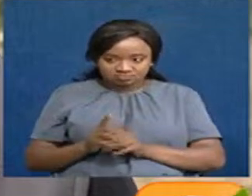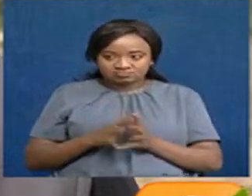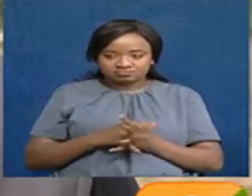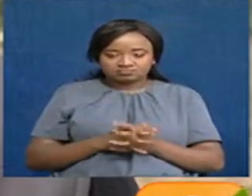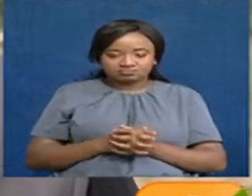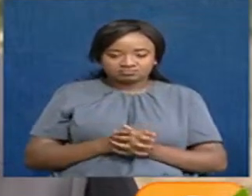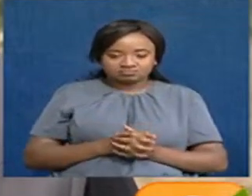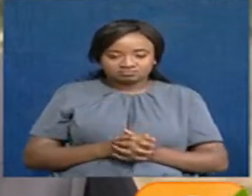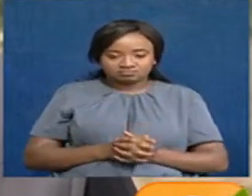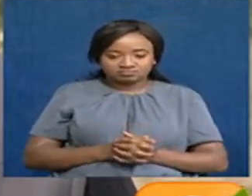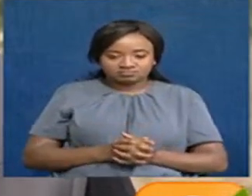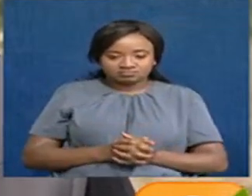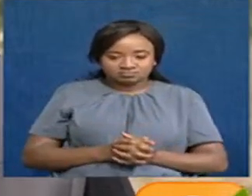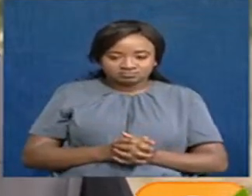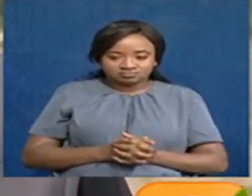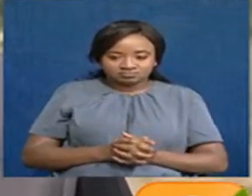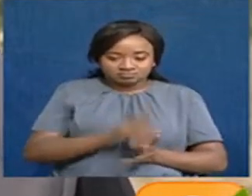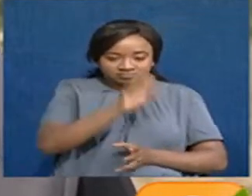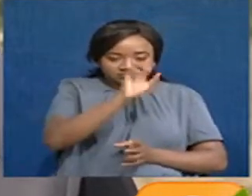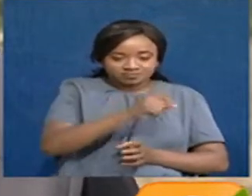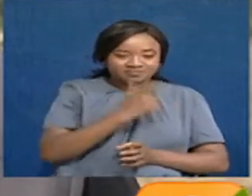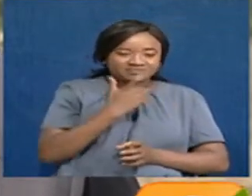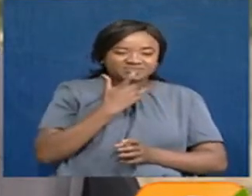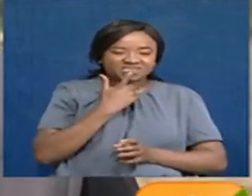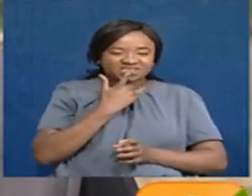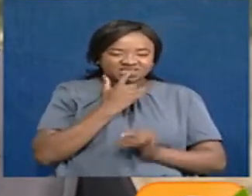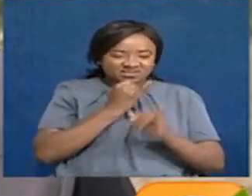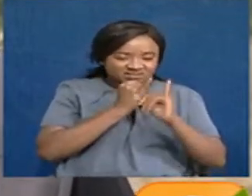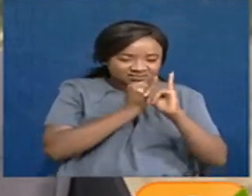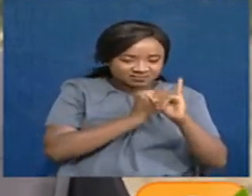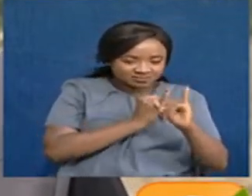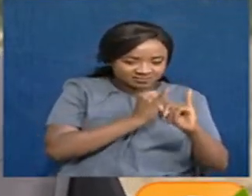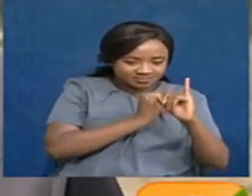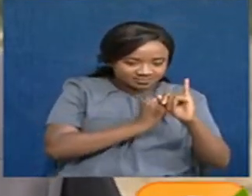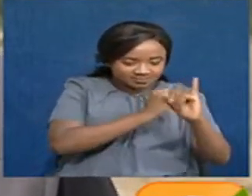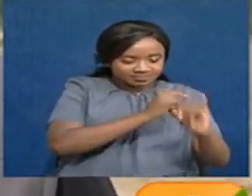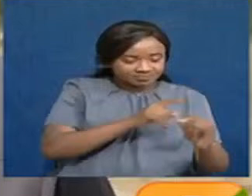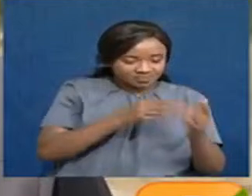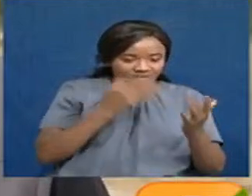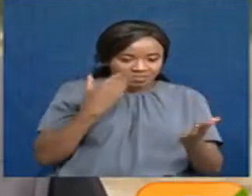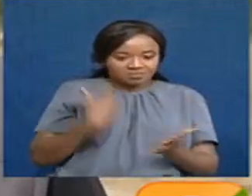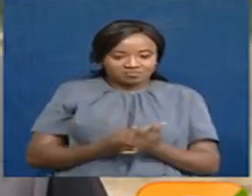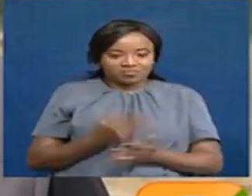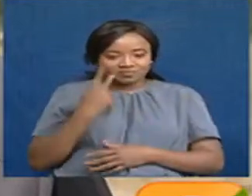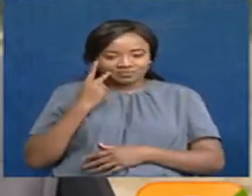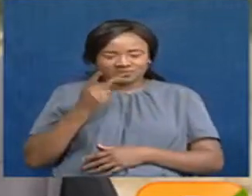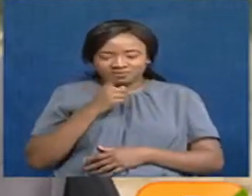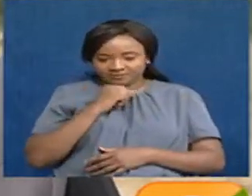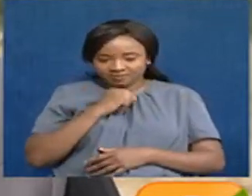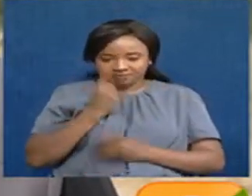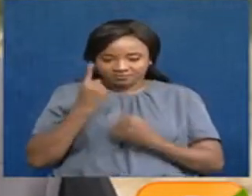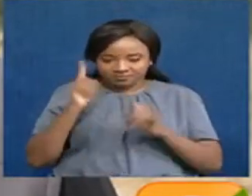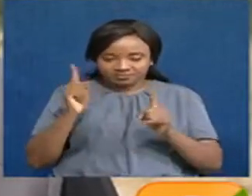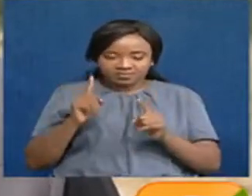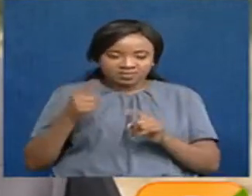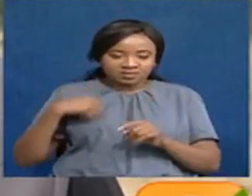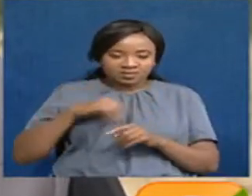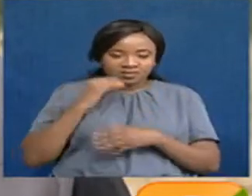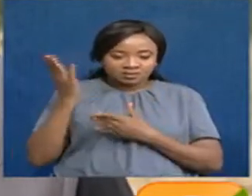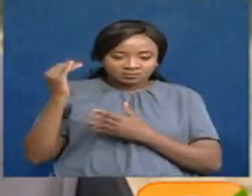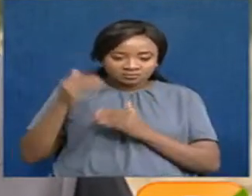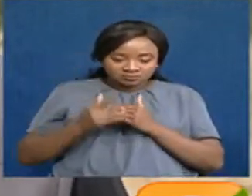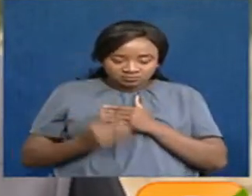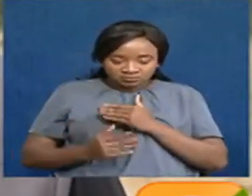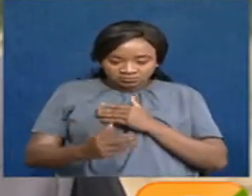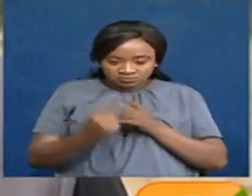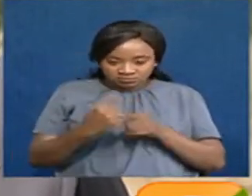rhino species. Now this is a proof of concept has been done, and we hope that within the next couple of years we shall be